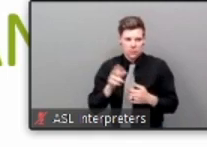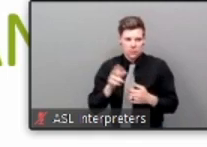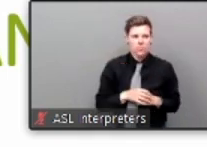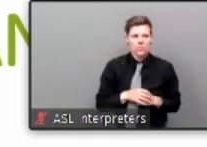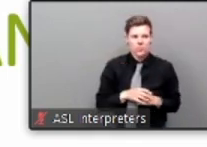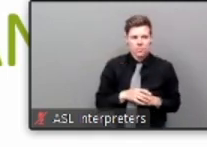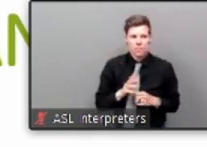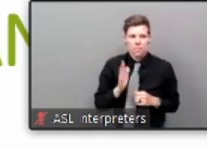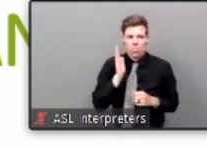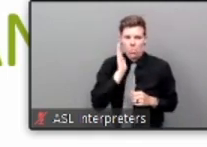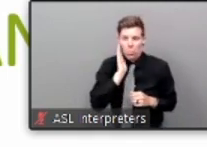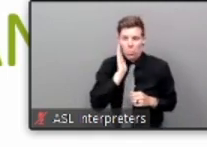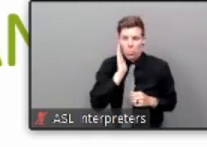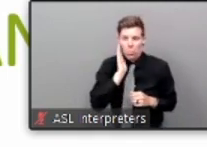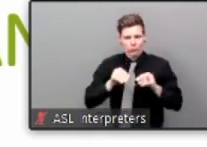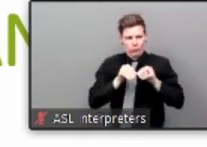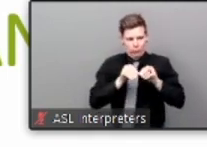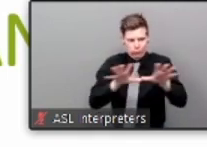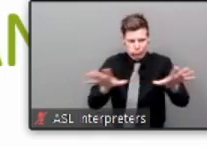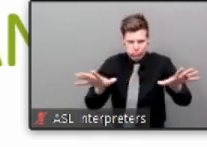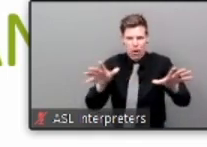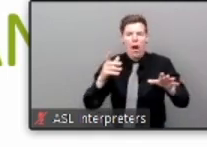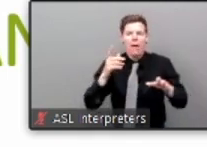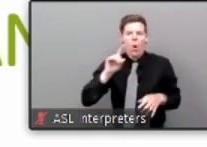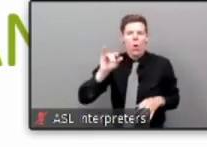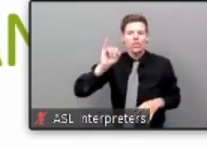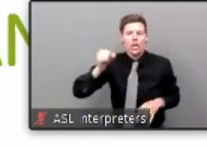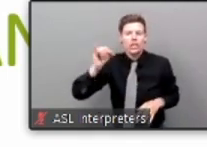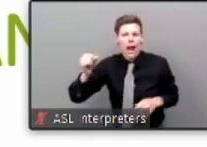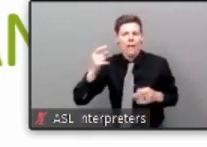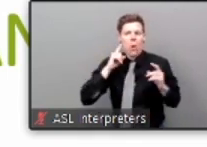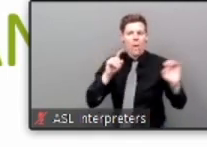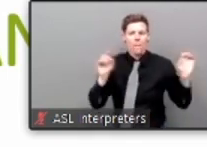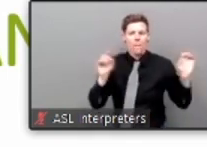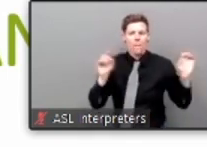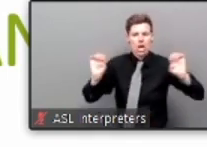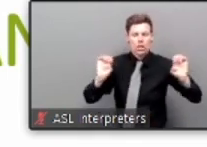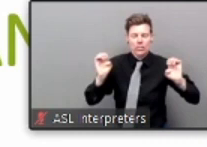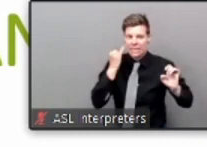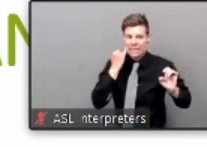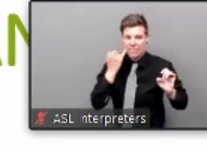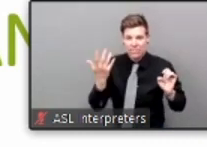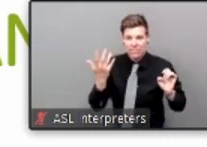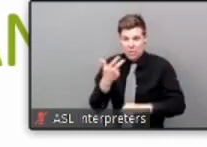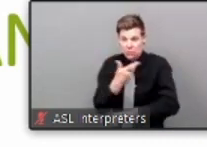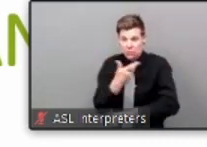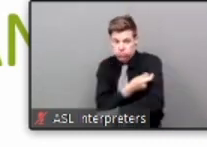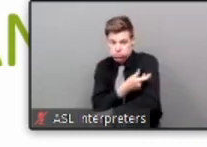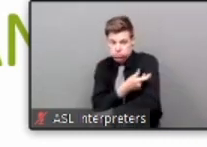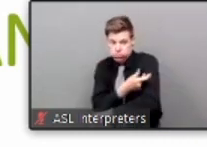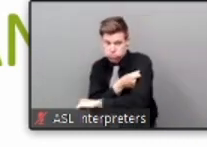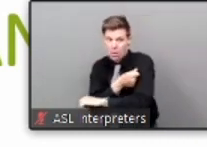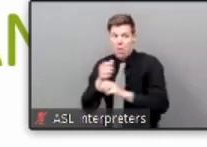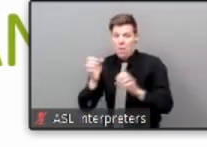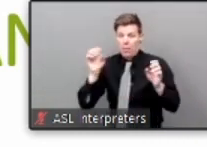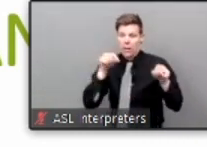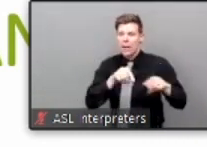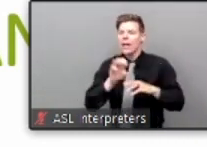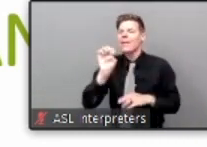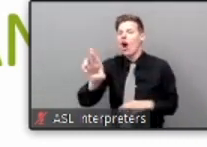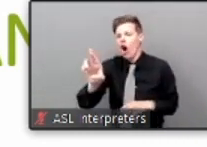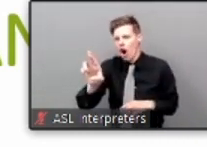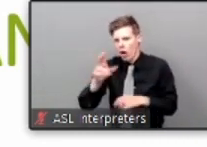vaccinated. Be aware of these new variants and your need for caution if you have an immune disorder, pre-existing condition, or are